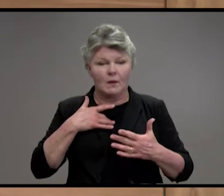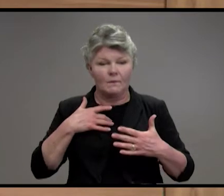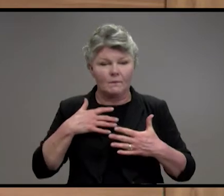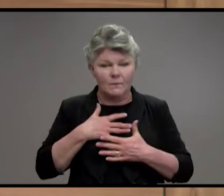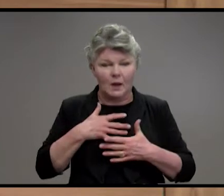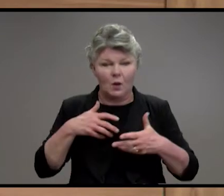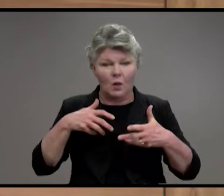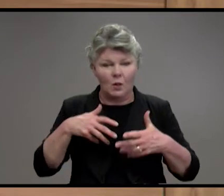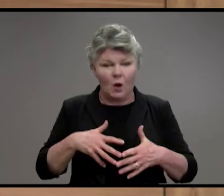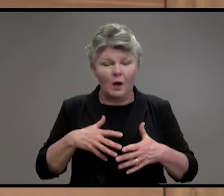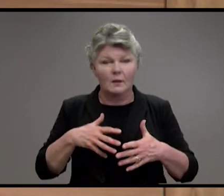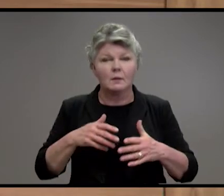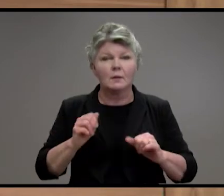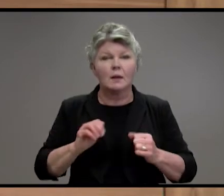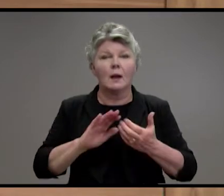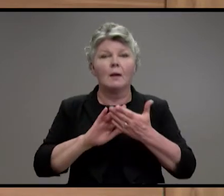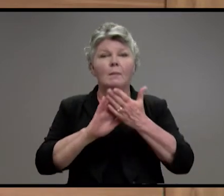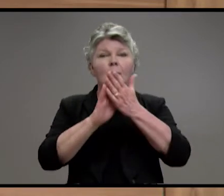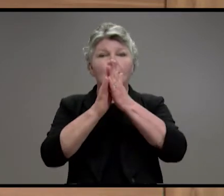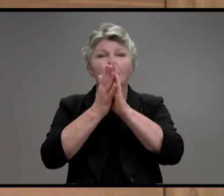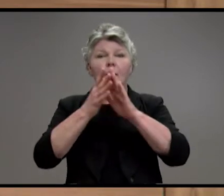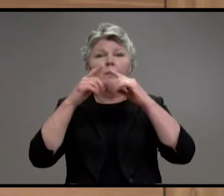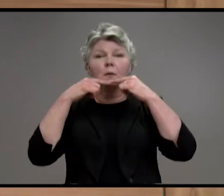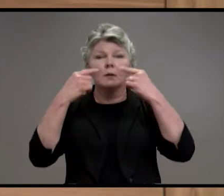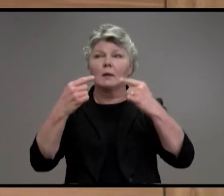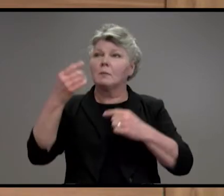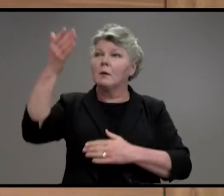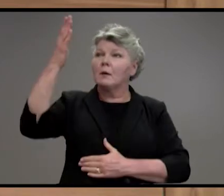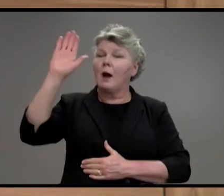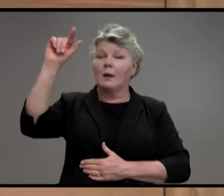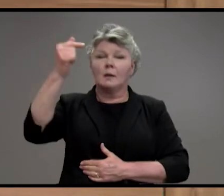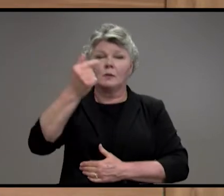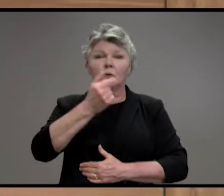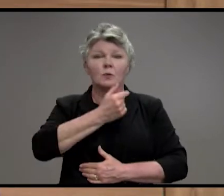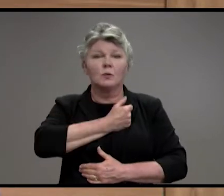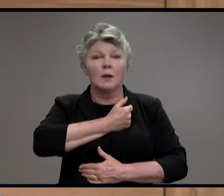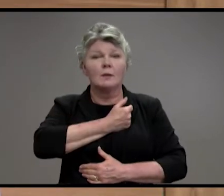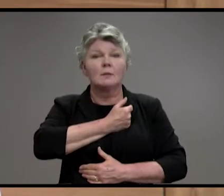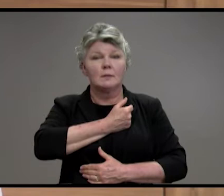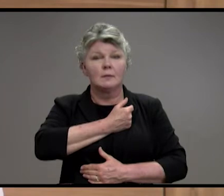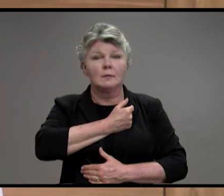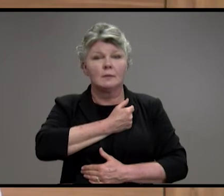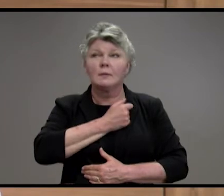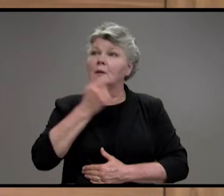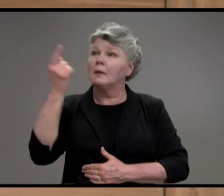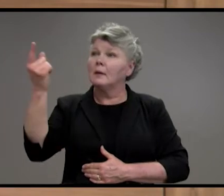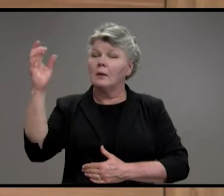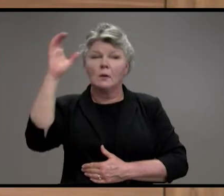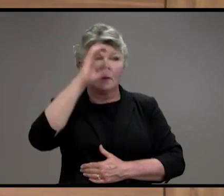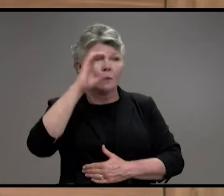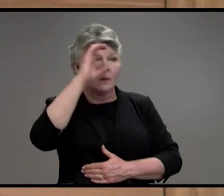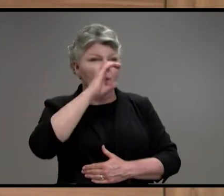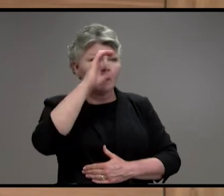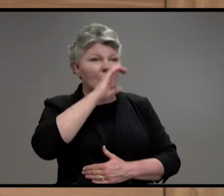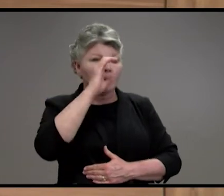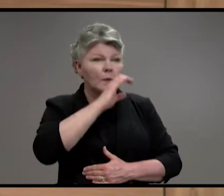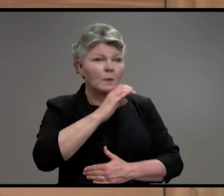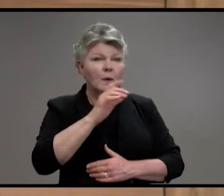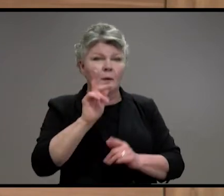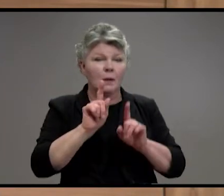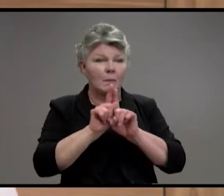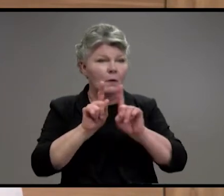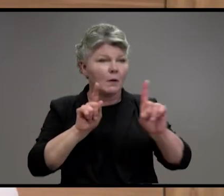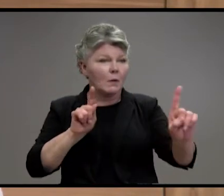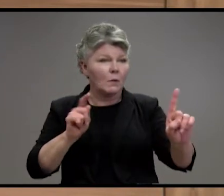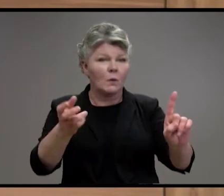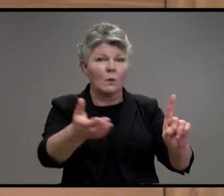testimony of God's grace. He is the one who seeks the straying sheep. He is the one who welcomes the prodigal son. He